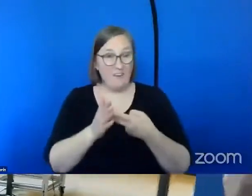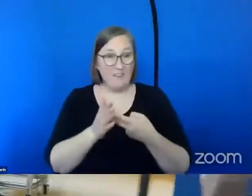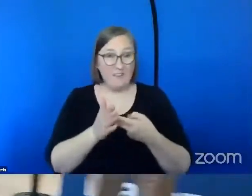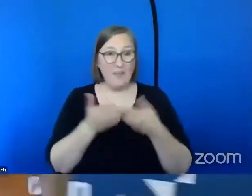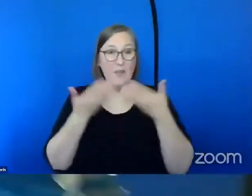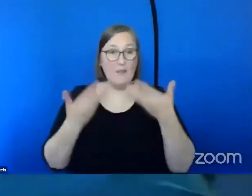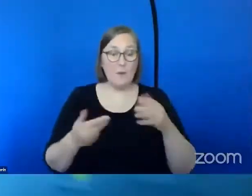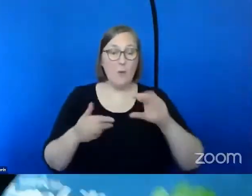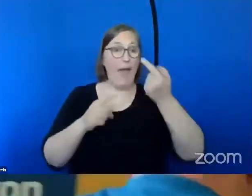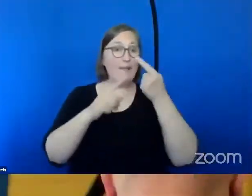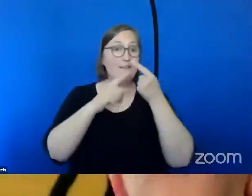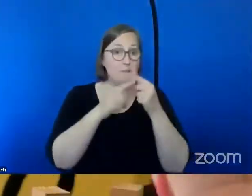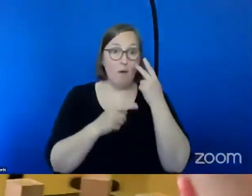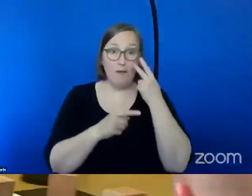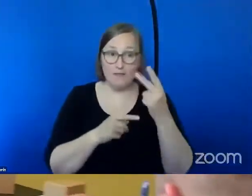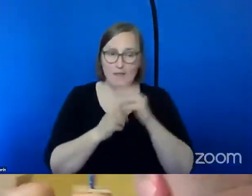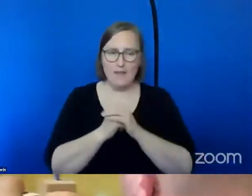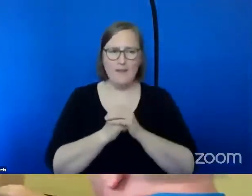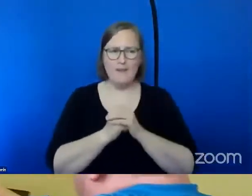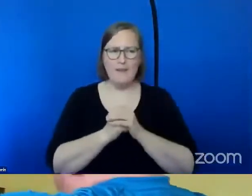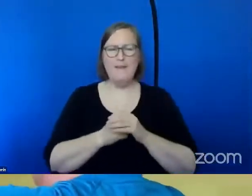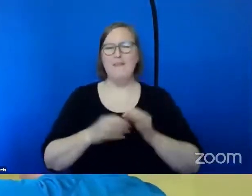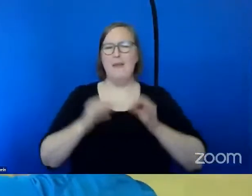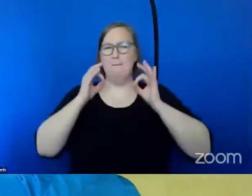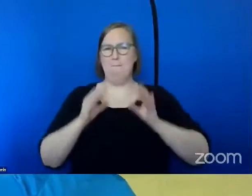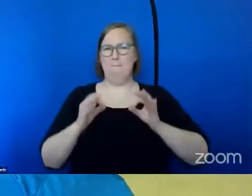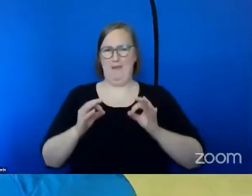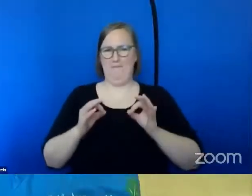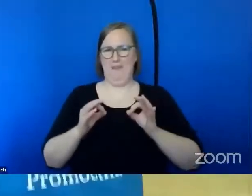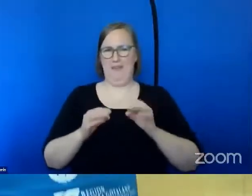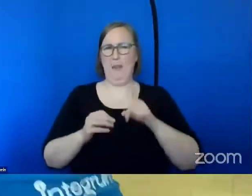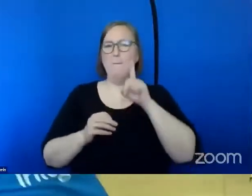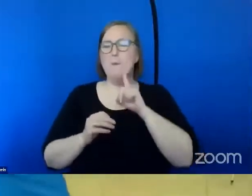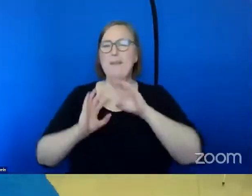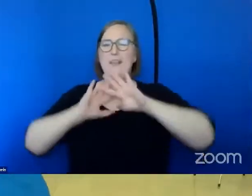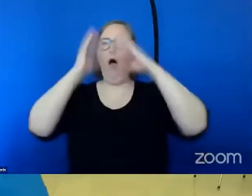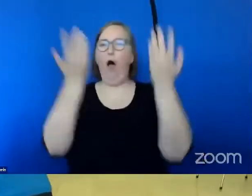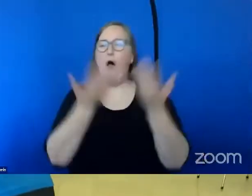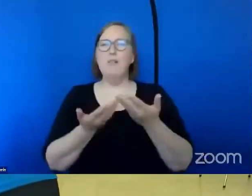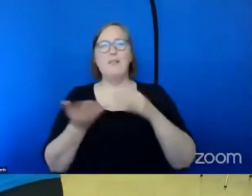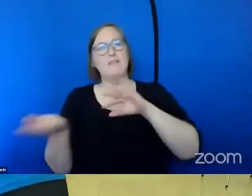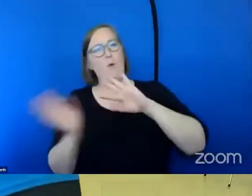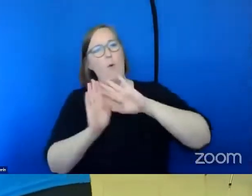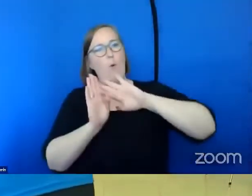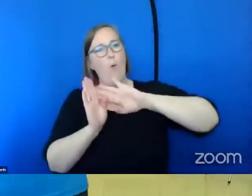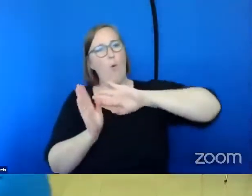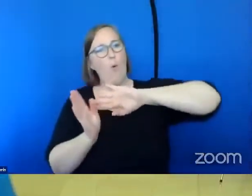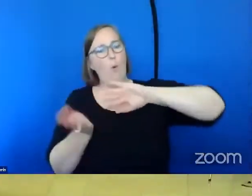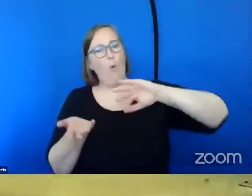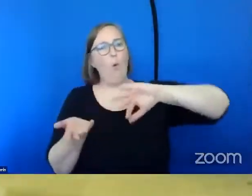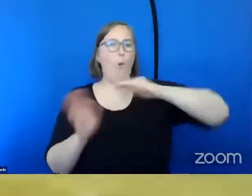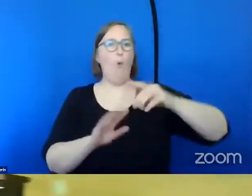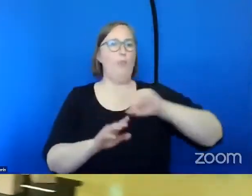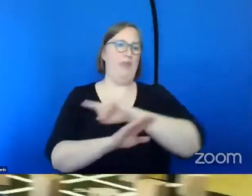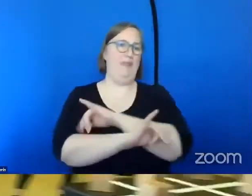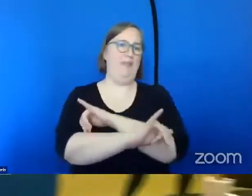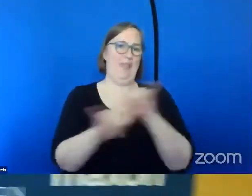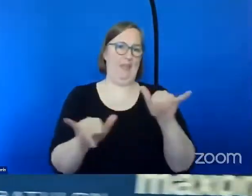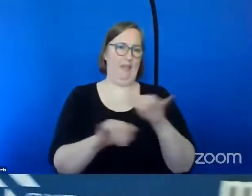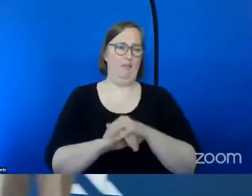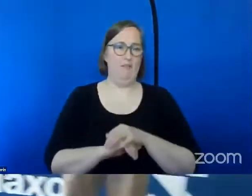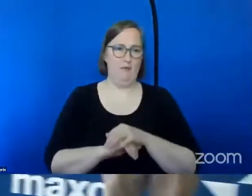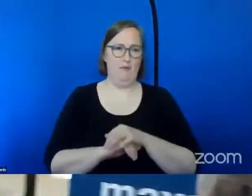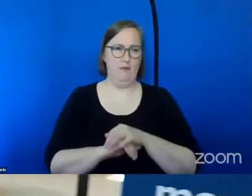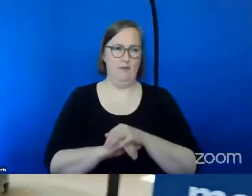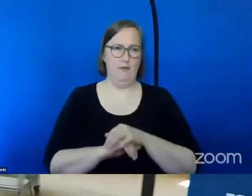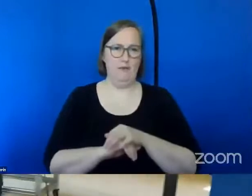to get them into position, but look how quickly he's putting them away now. Yes, credit card is there. He can grasp the